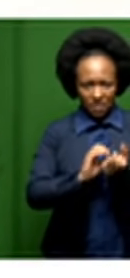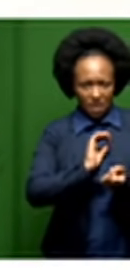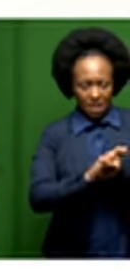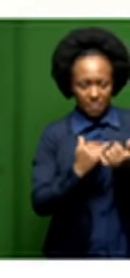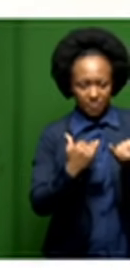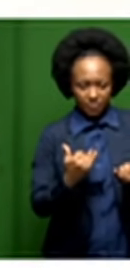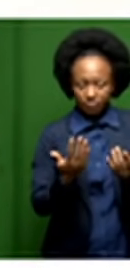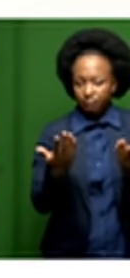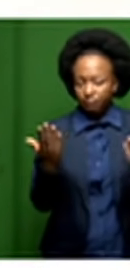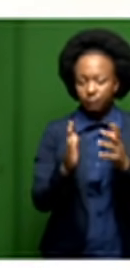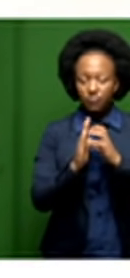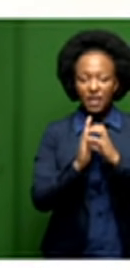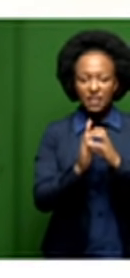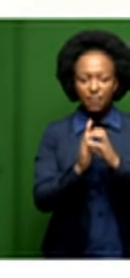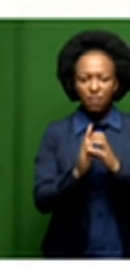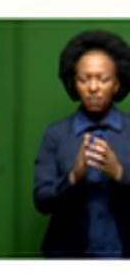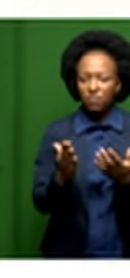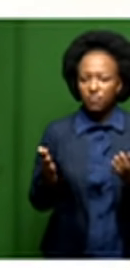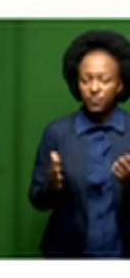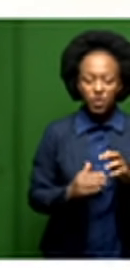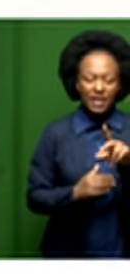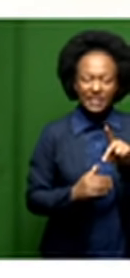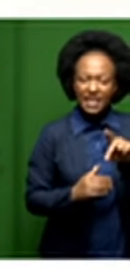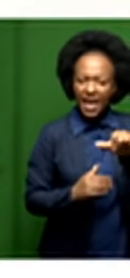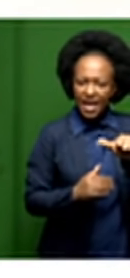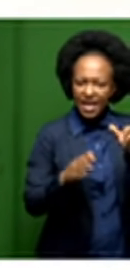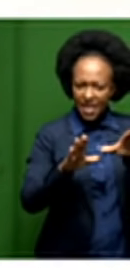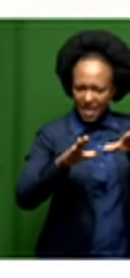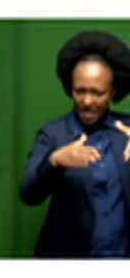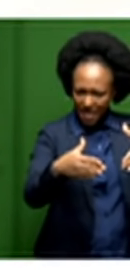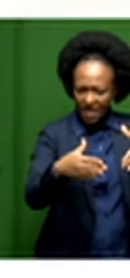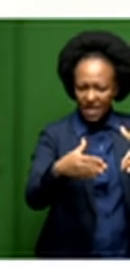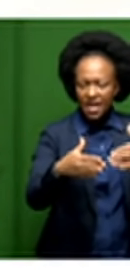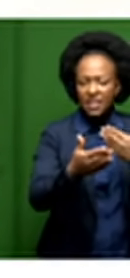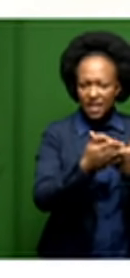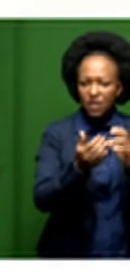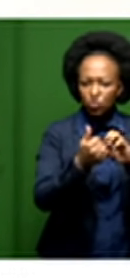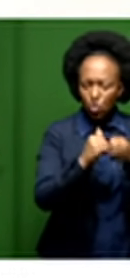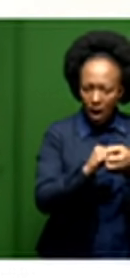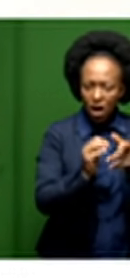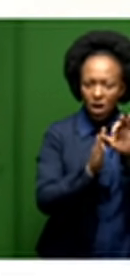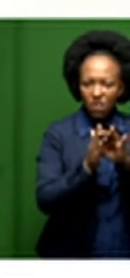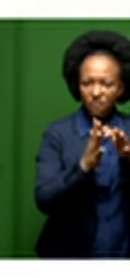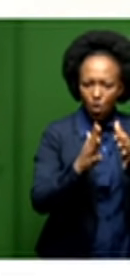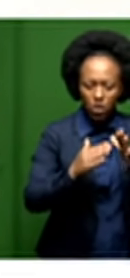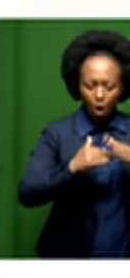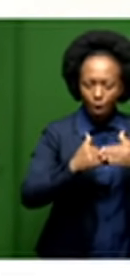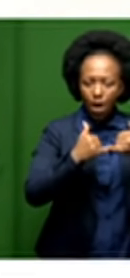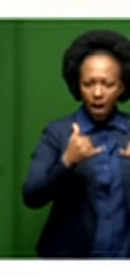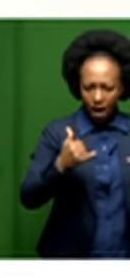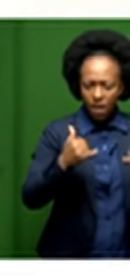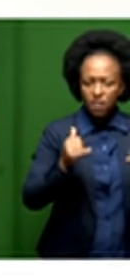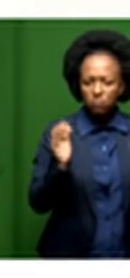for, let's say, something like, those like the DA that are able to try and get their voters on an online platform.